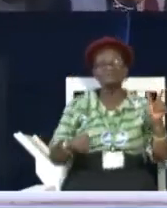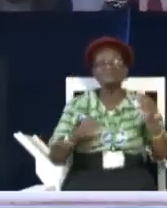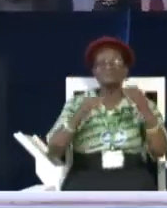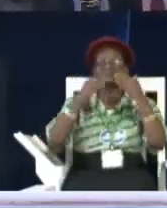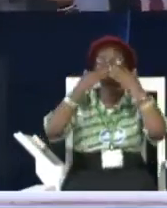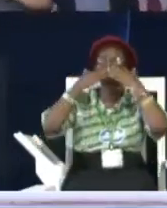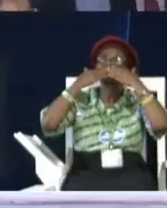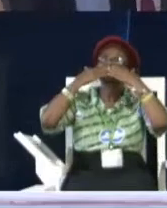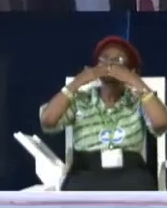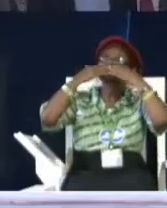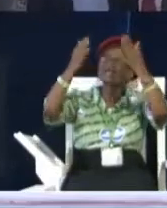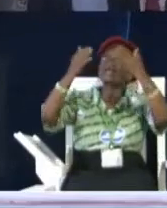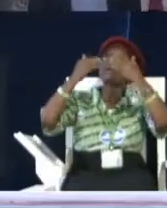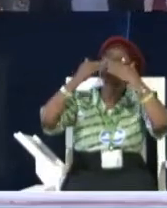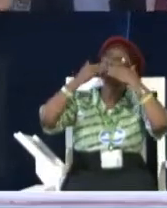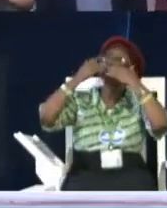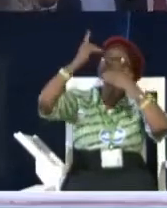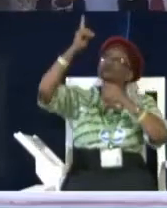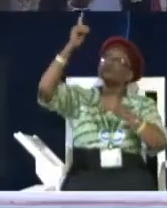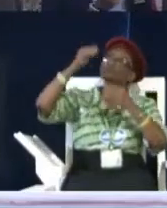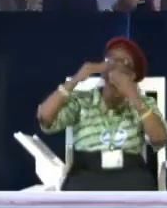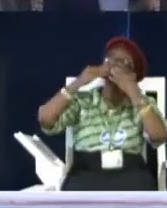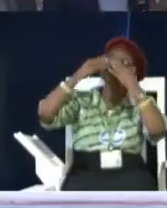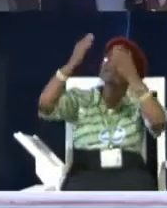Thank you, thank you, thank you, Lord.